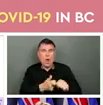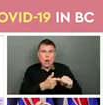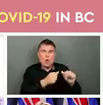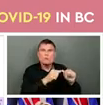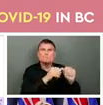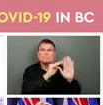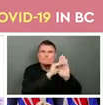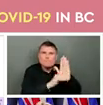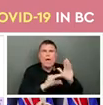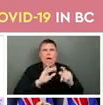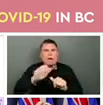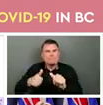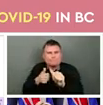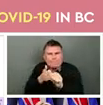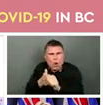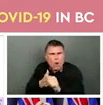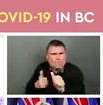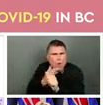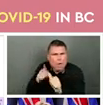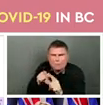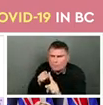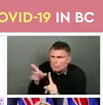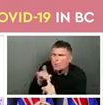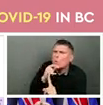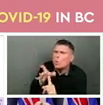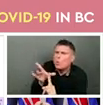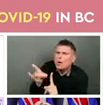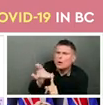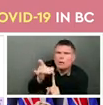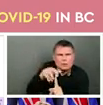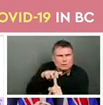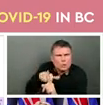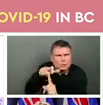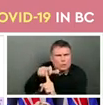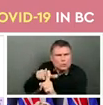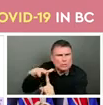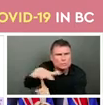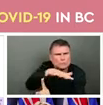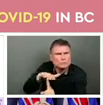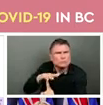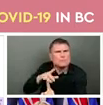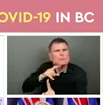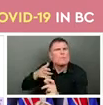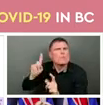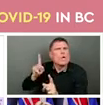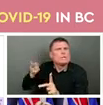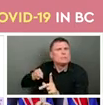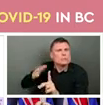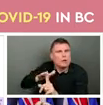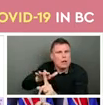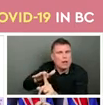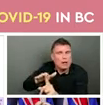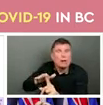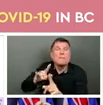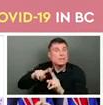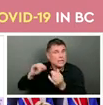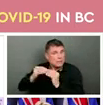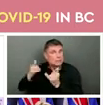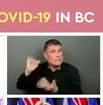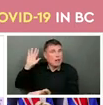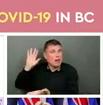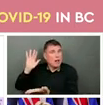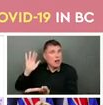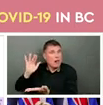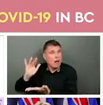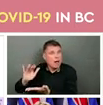butter work that we do in public health every day, means that case numbers have come down regardless of what strain of the virus